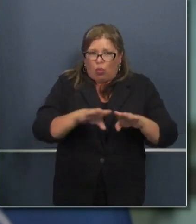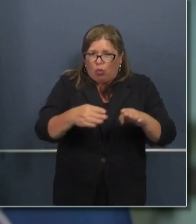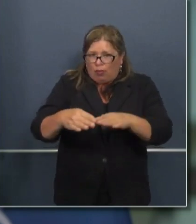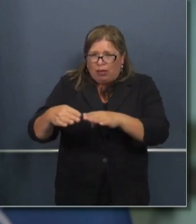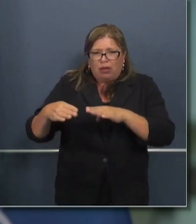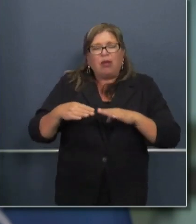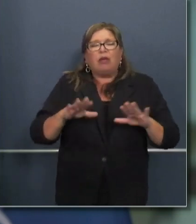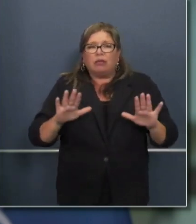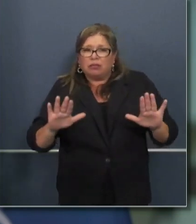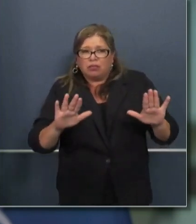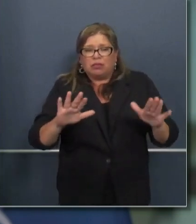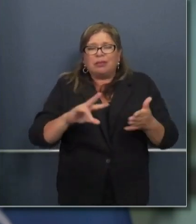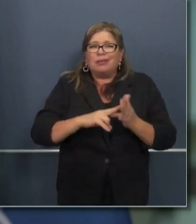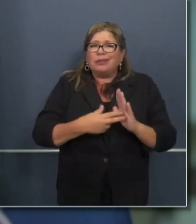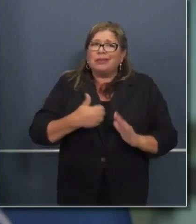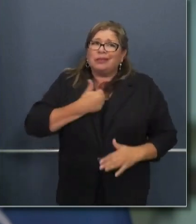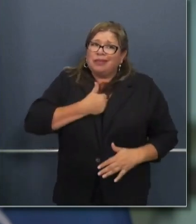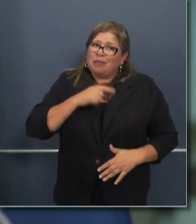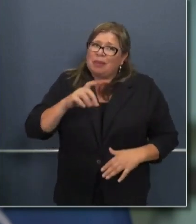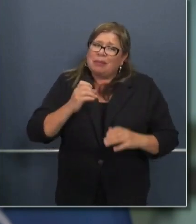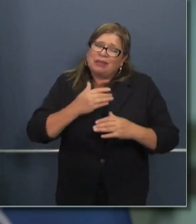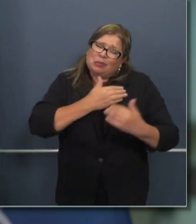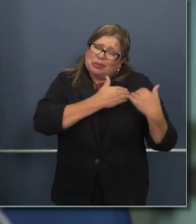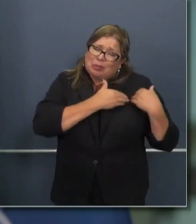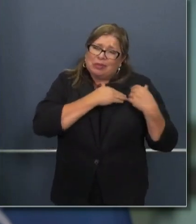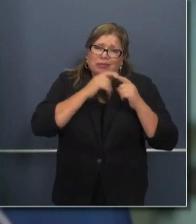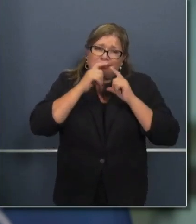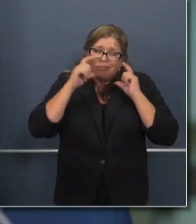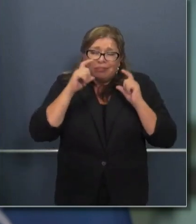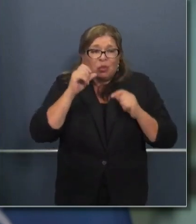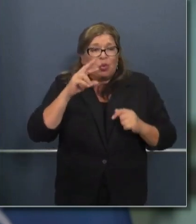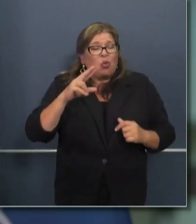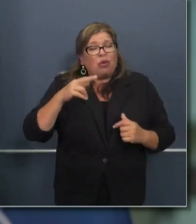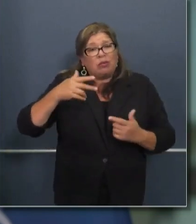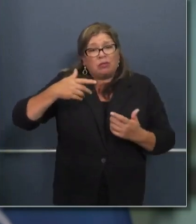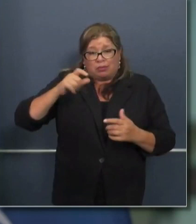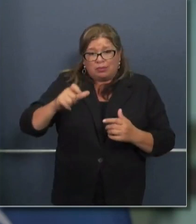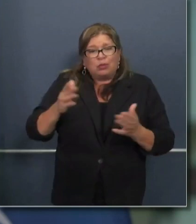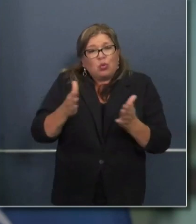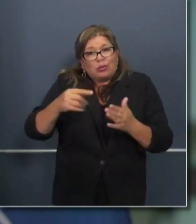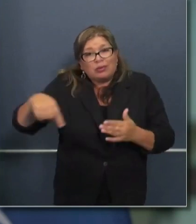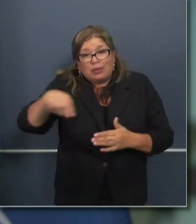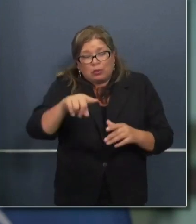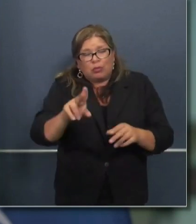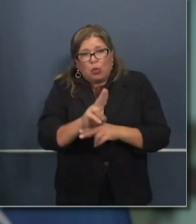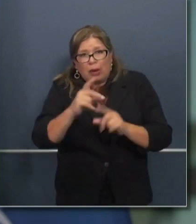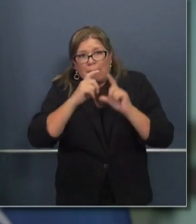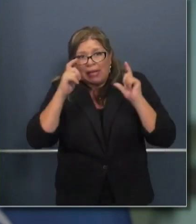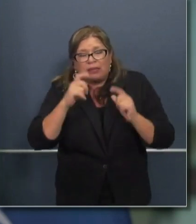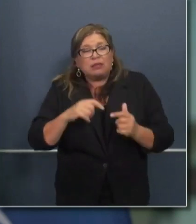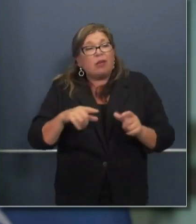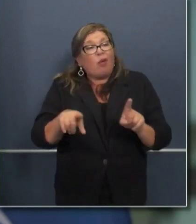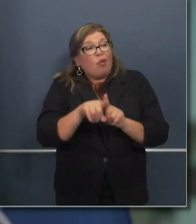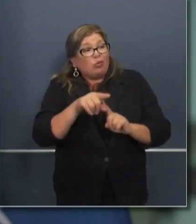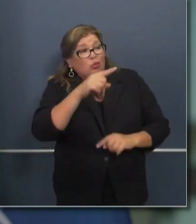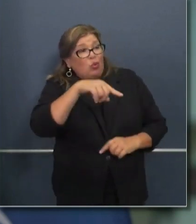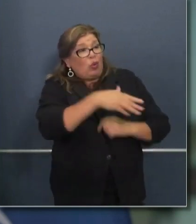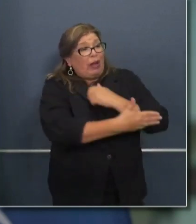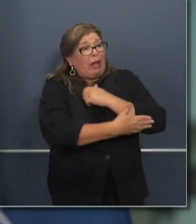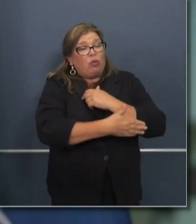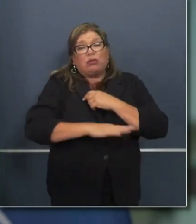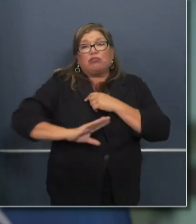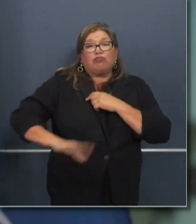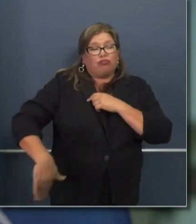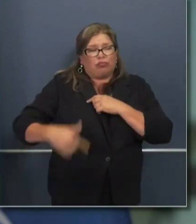persuasion or more aggressively working with cities and counties to enforce those that are flouting the rules and the laws and putting